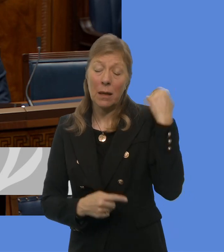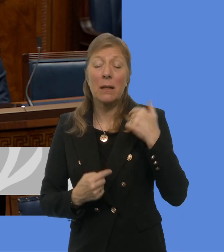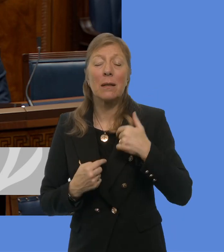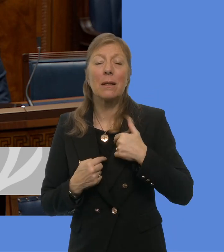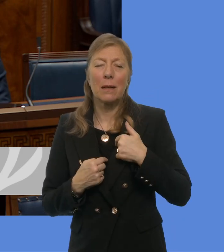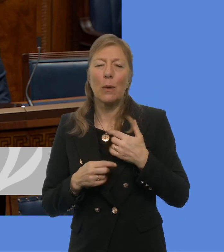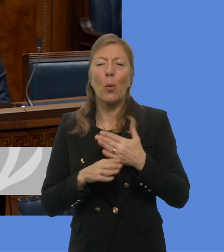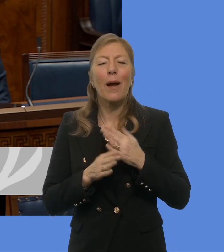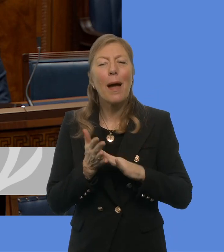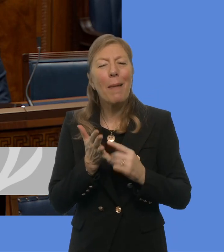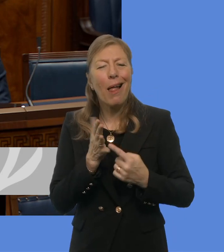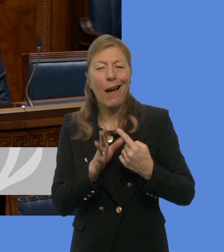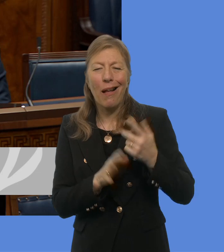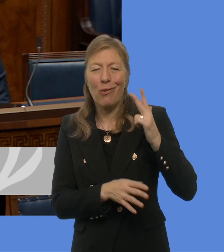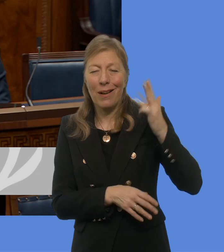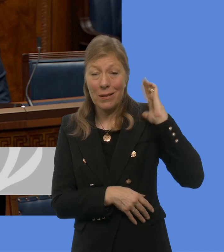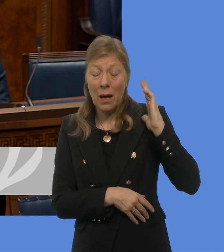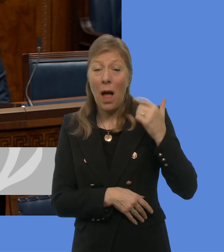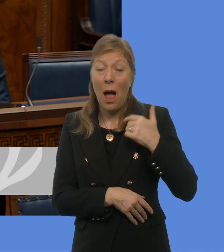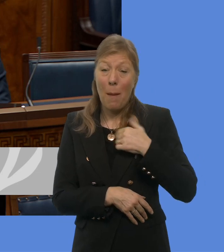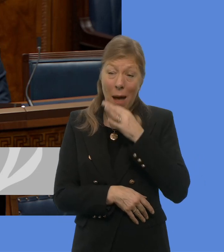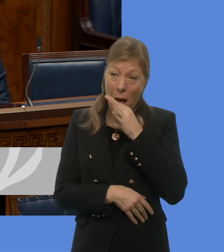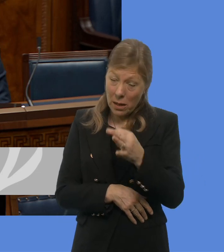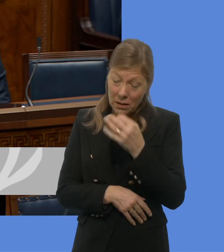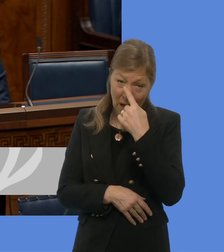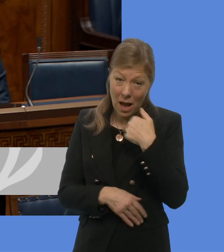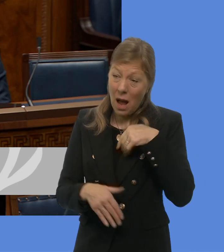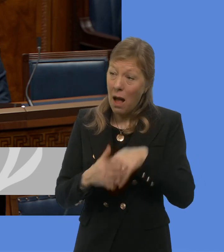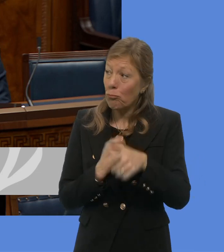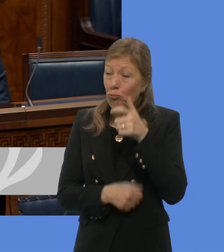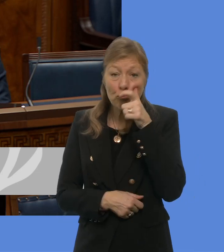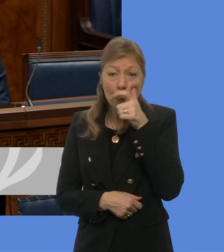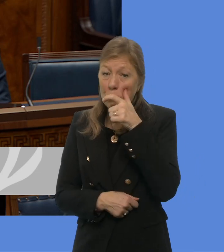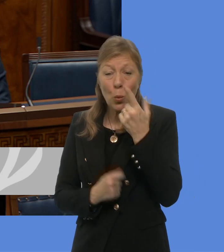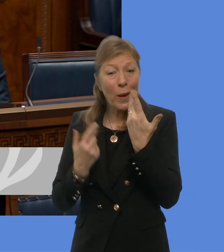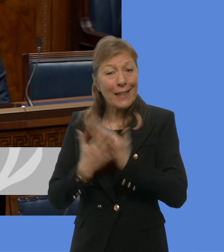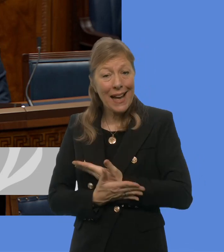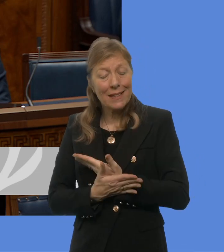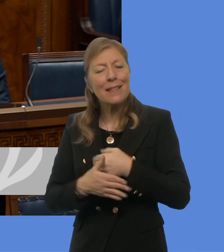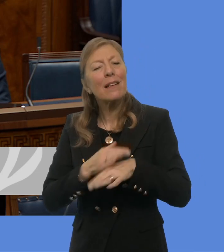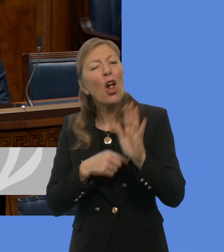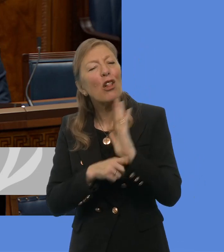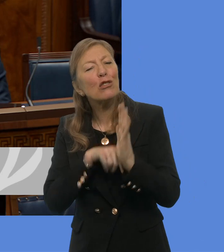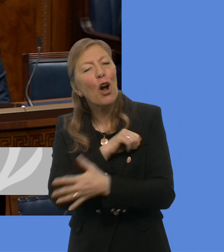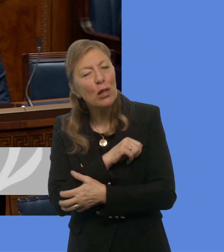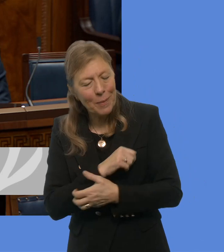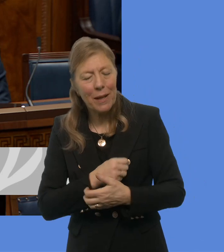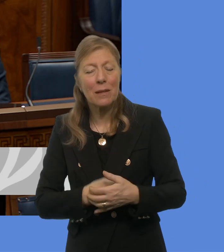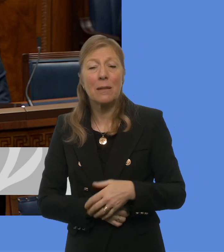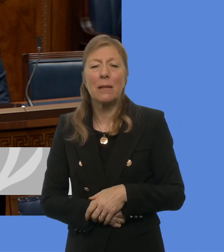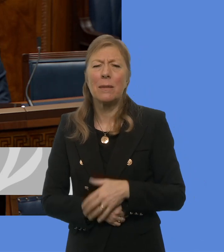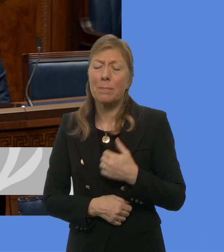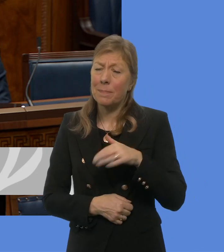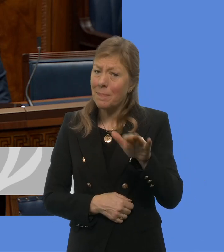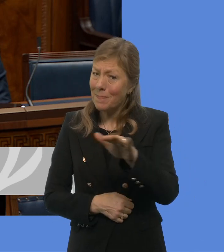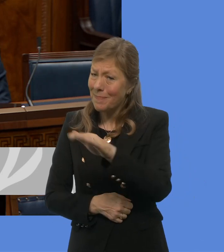observing a night shift in the ED at the Ulster Hospital. And I brought up the question of people coming in with